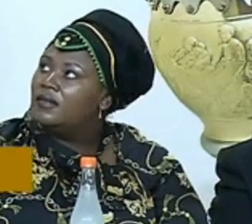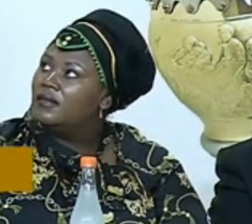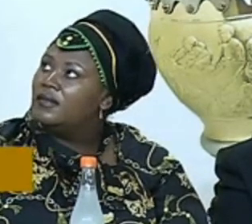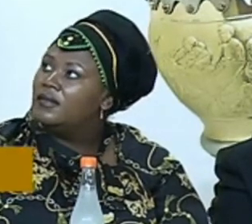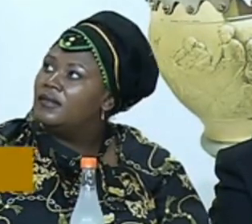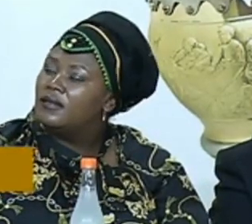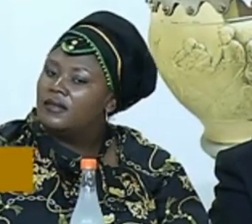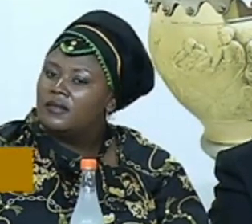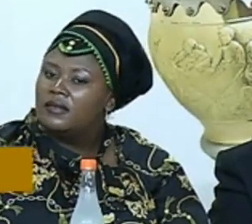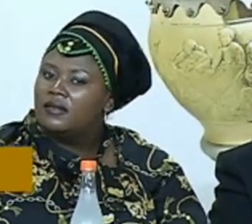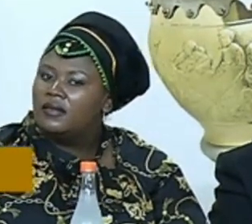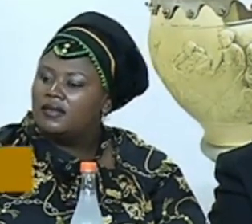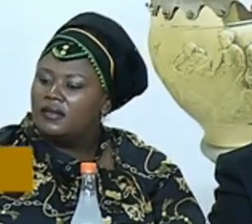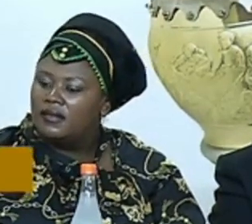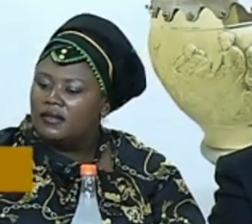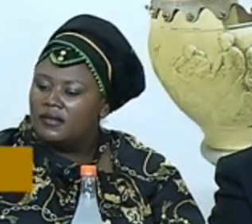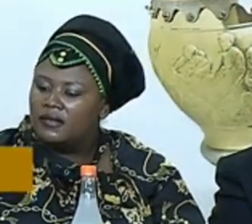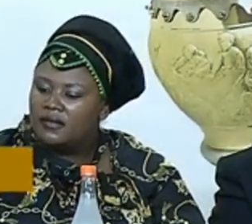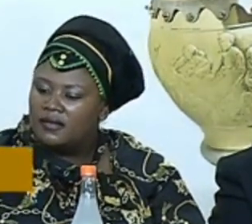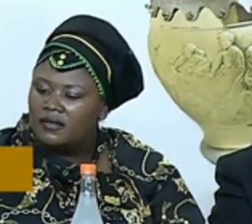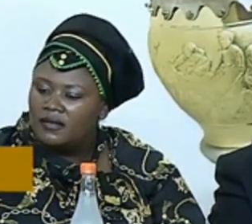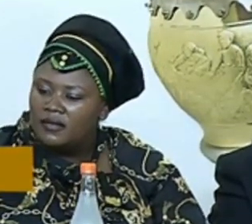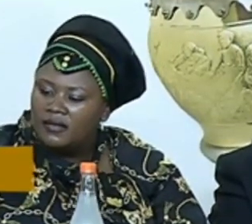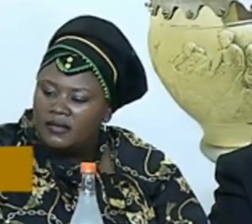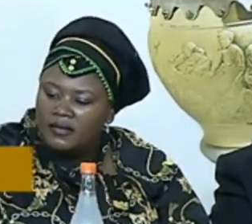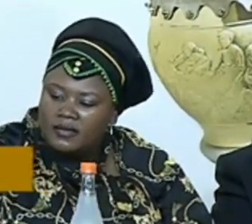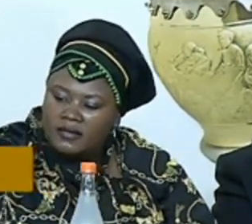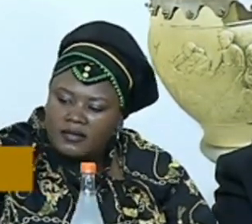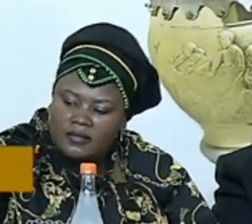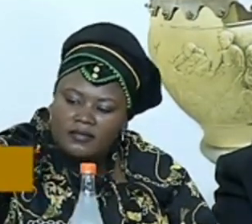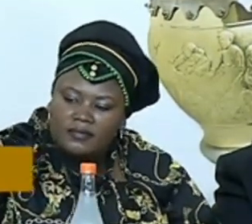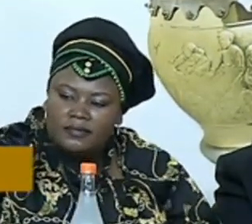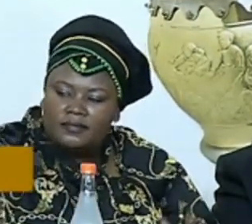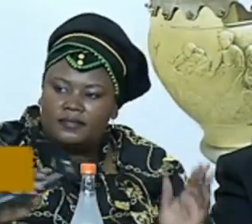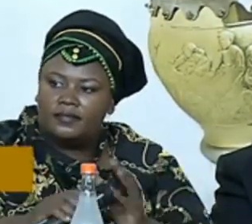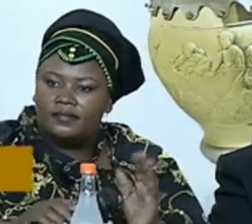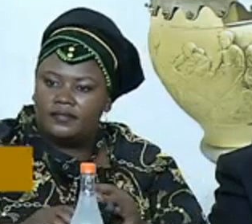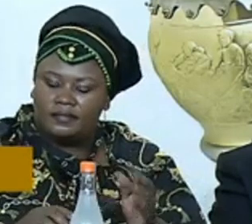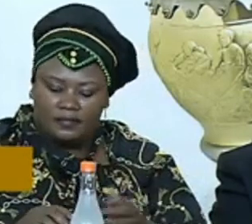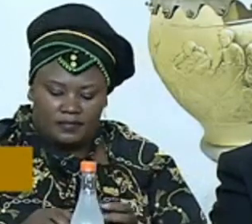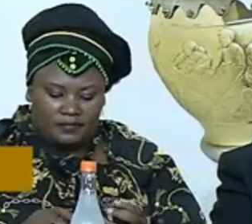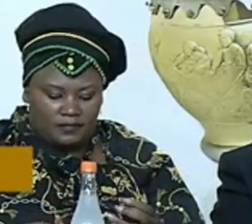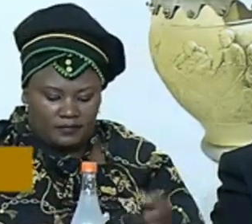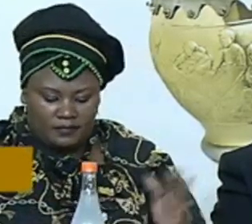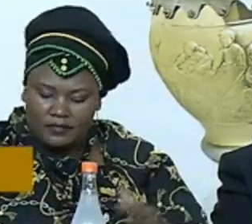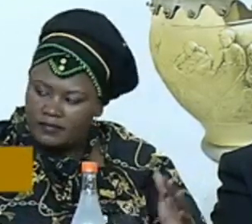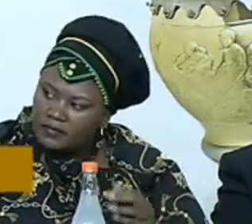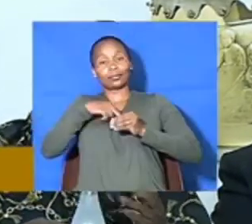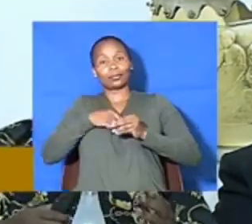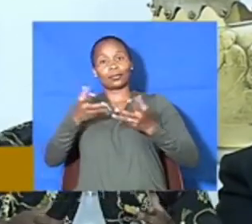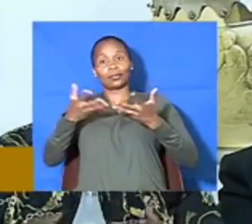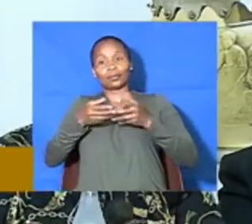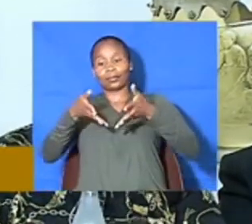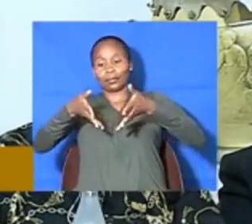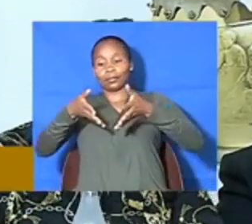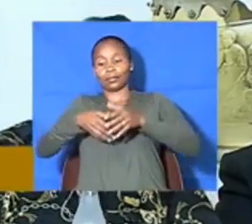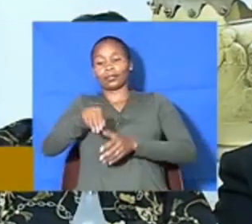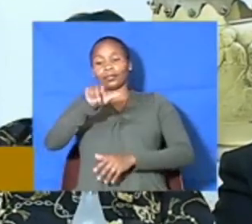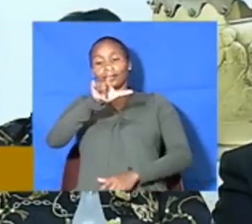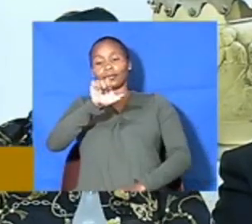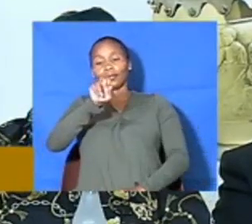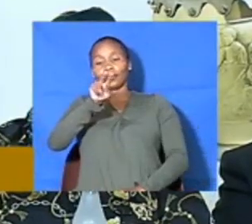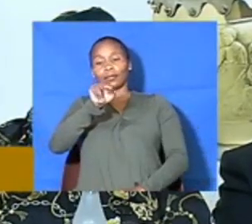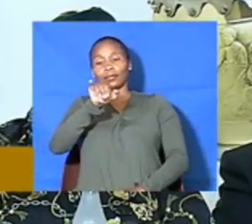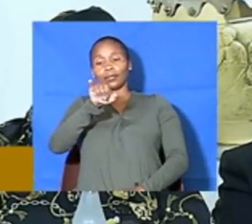Mwazeku-Zeku. He won't like to go and operate there. And the people who are sick there, who need benefit